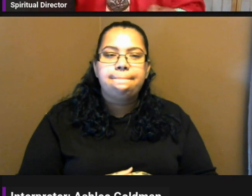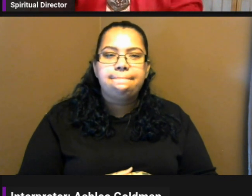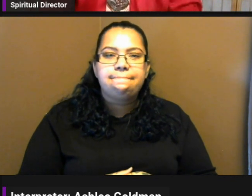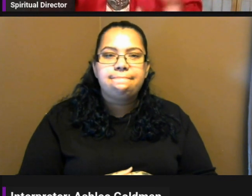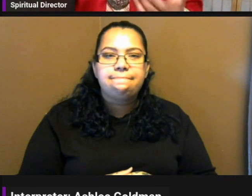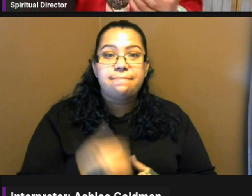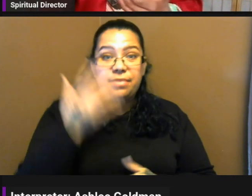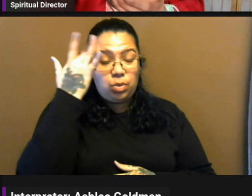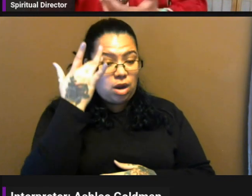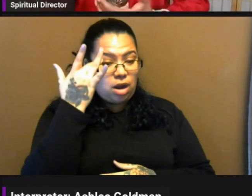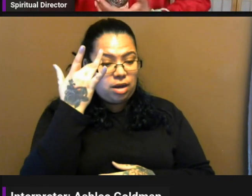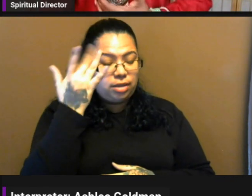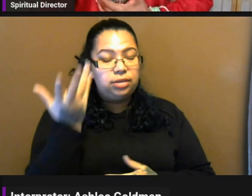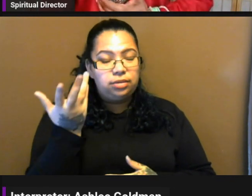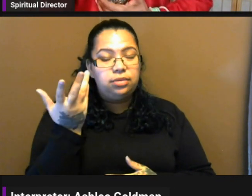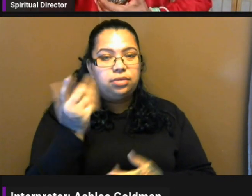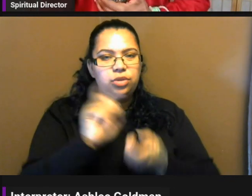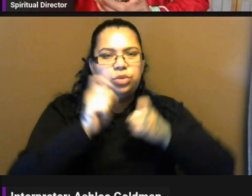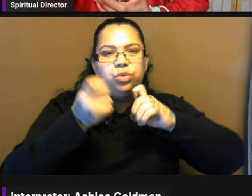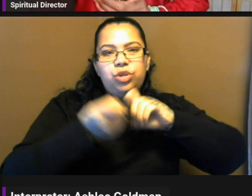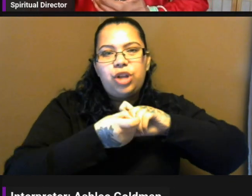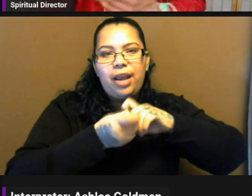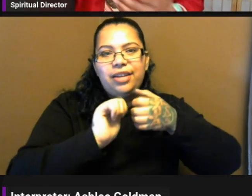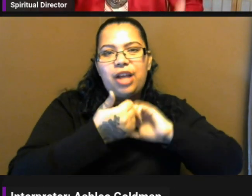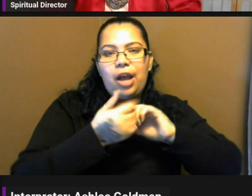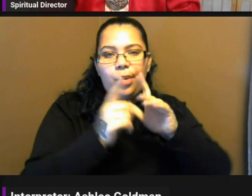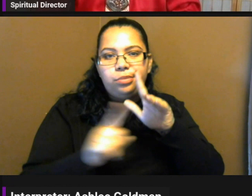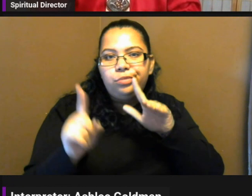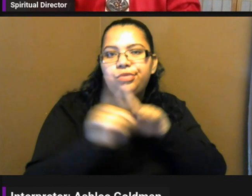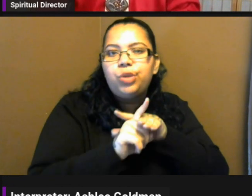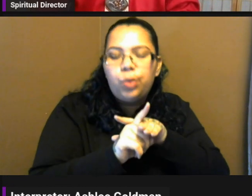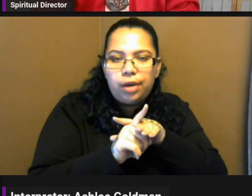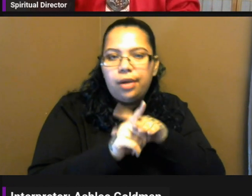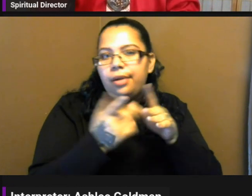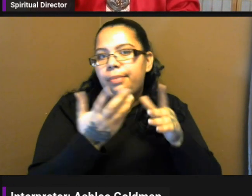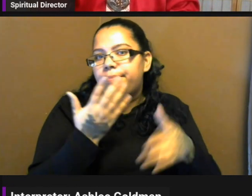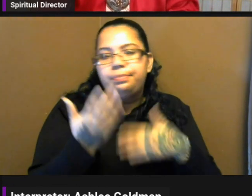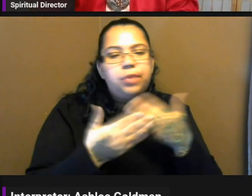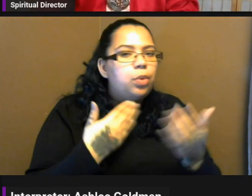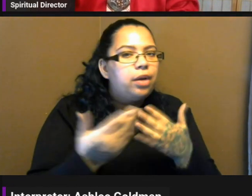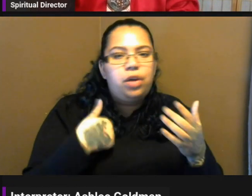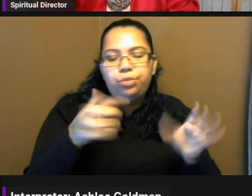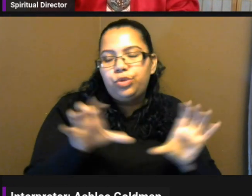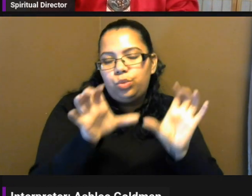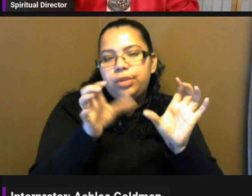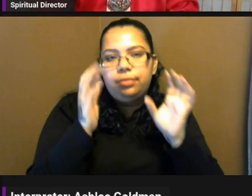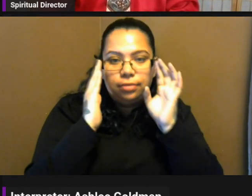in order to change how I am being, which shows up in whatever it is that I'm